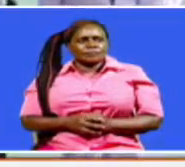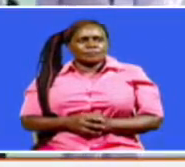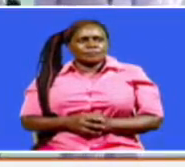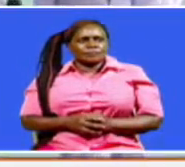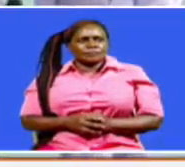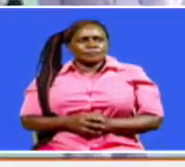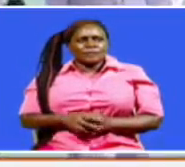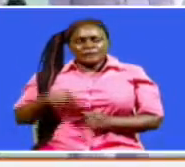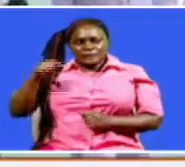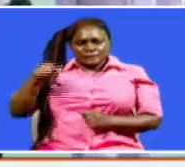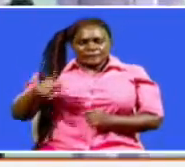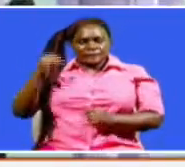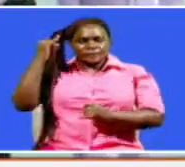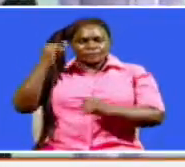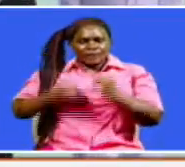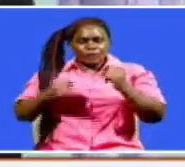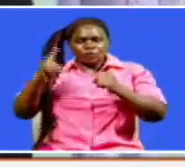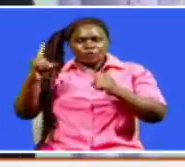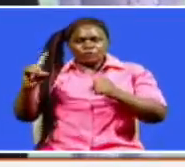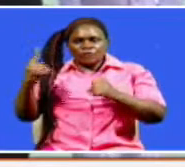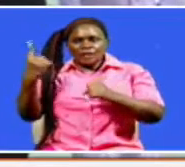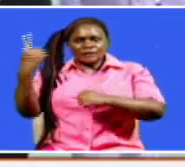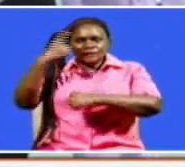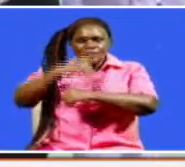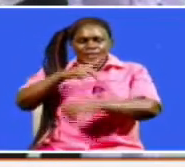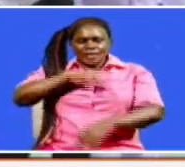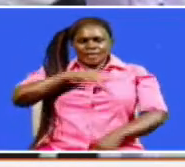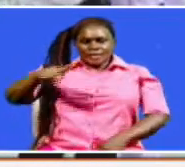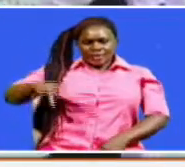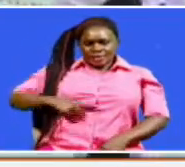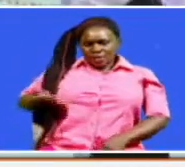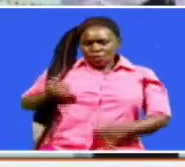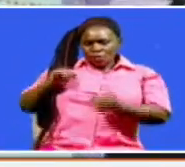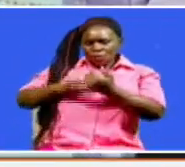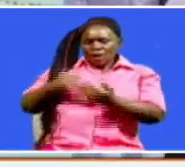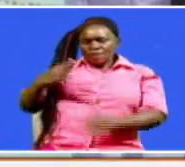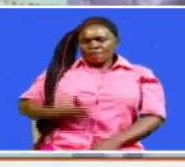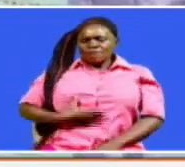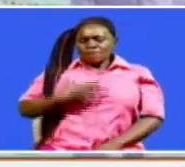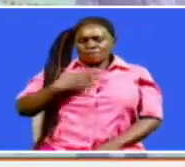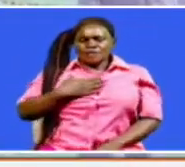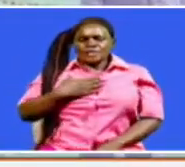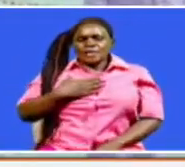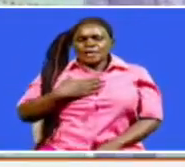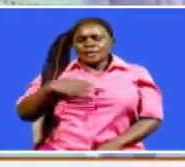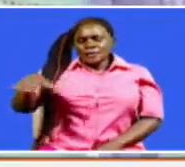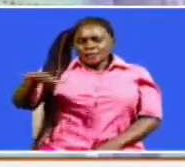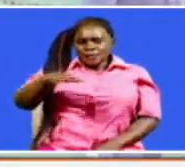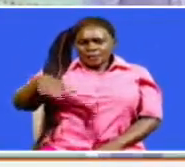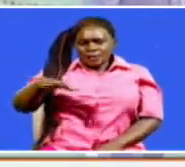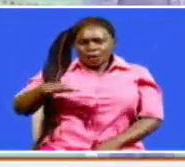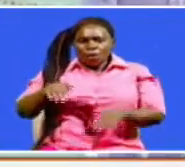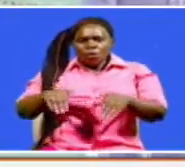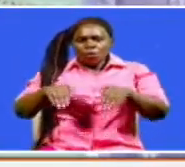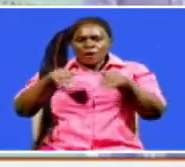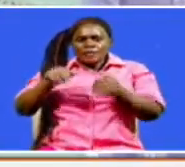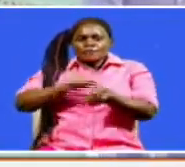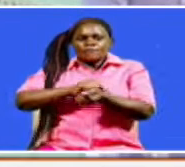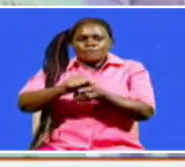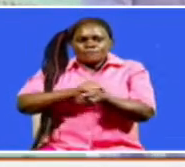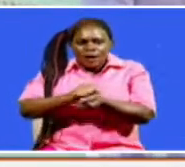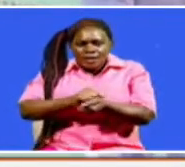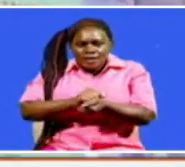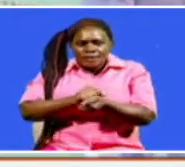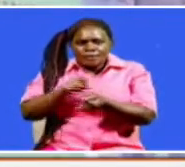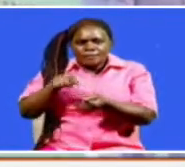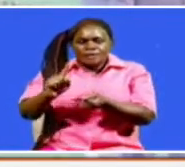Well, this marks the end of day one visit of King Charles and Queen Camilla at the Mtongwe Naval Base, and wait for Friday, we'll be